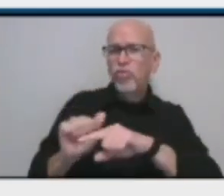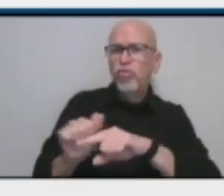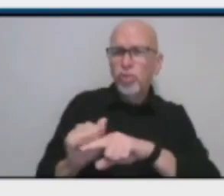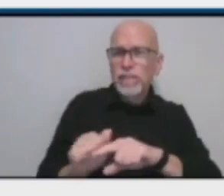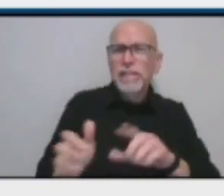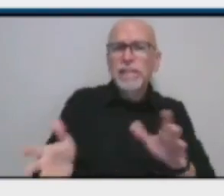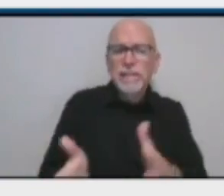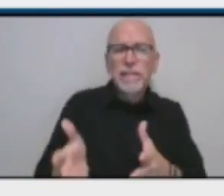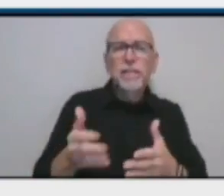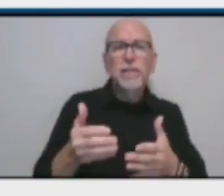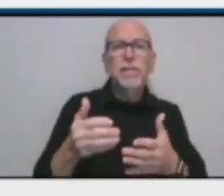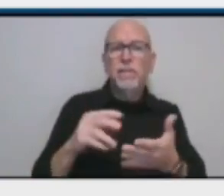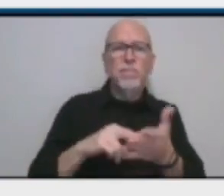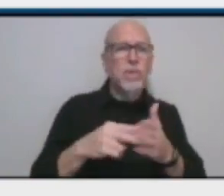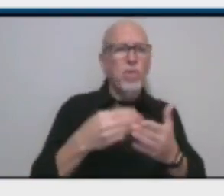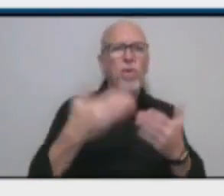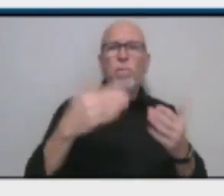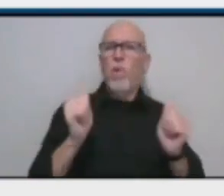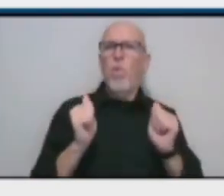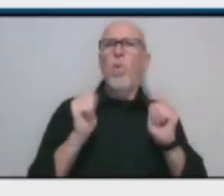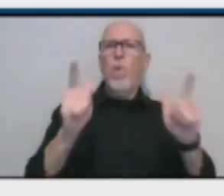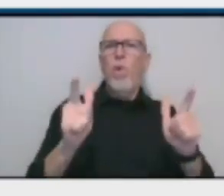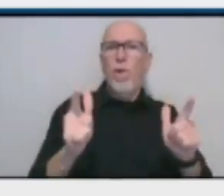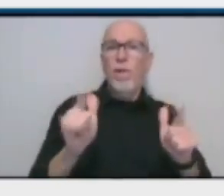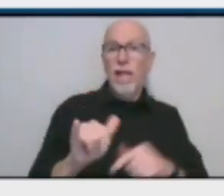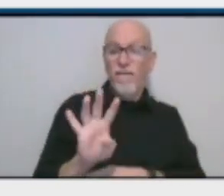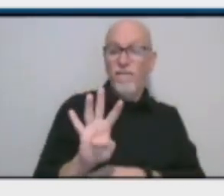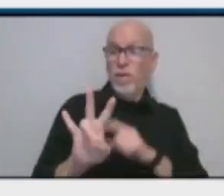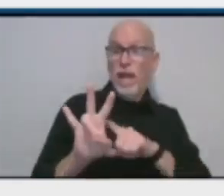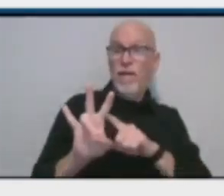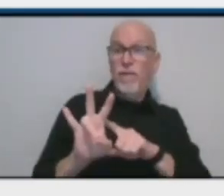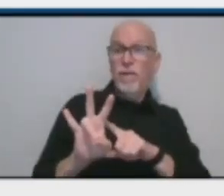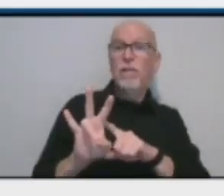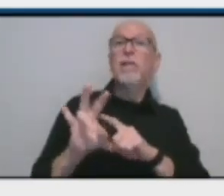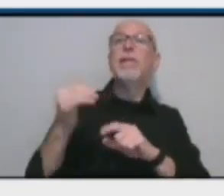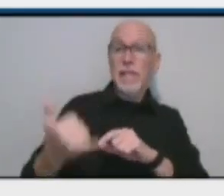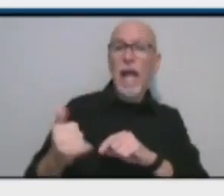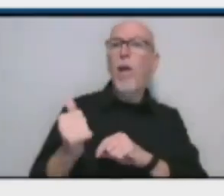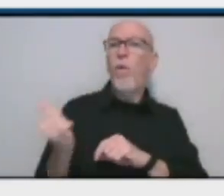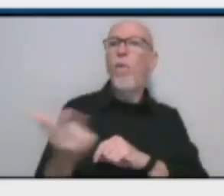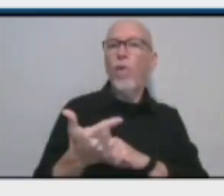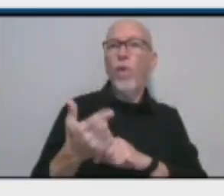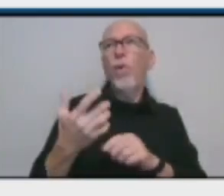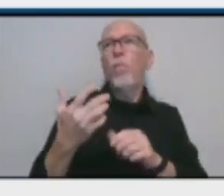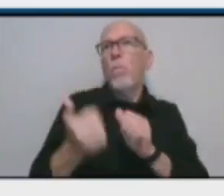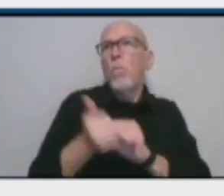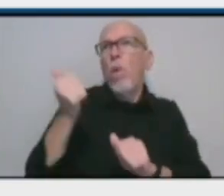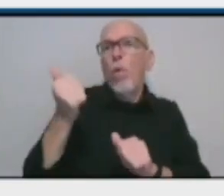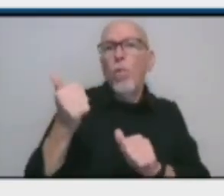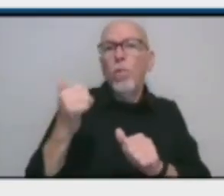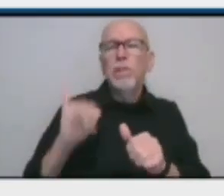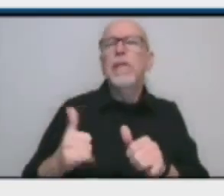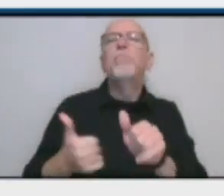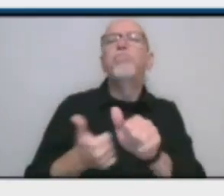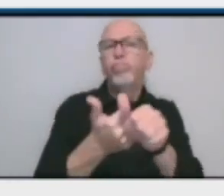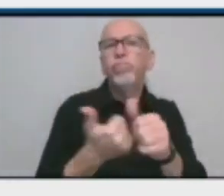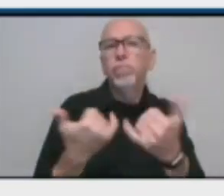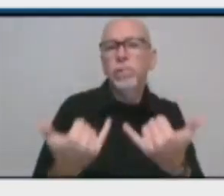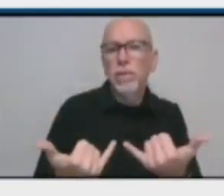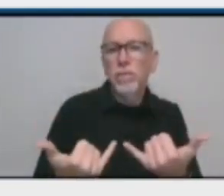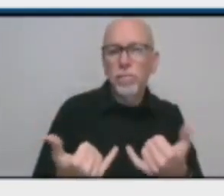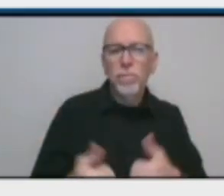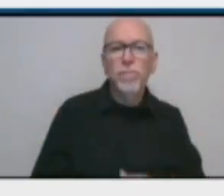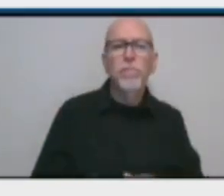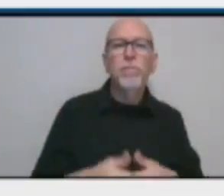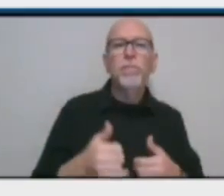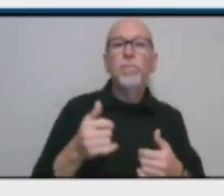single one of those of the balance, that 47 balance, have come into compliance. And so this can work. It will only work if we're